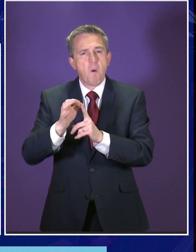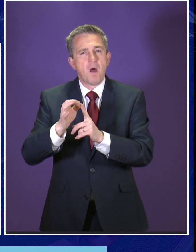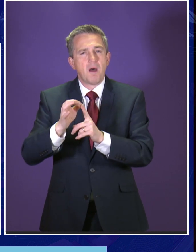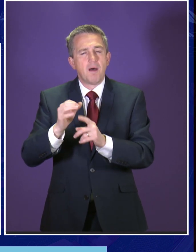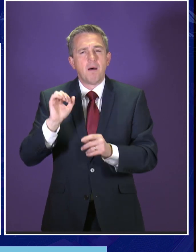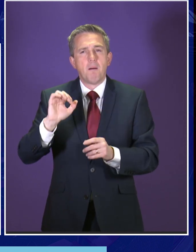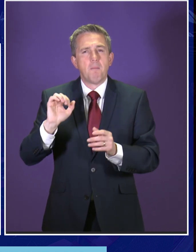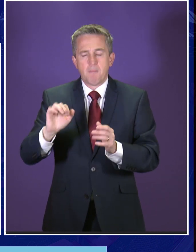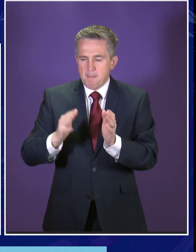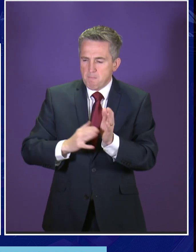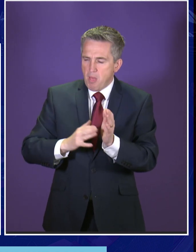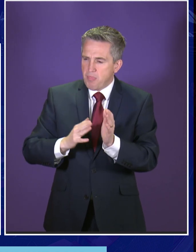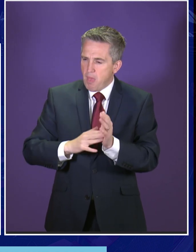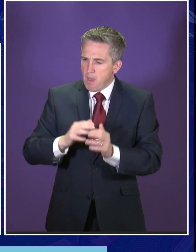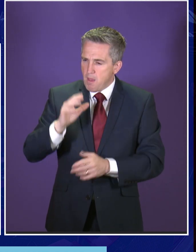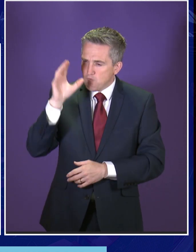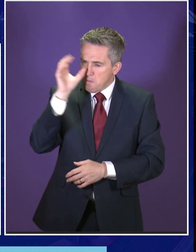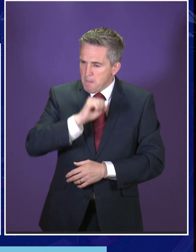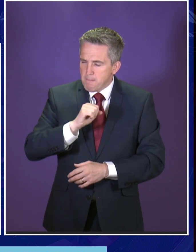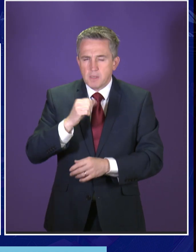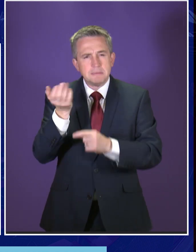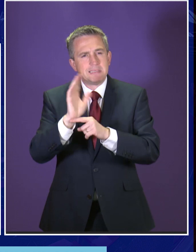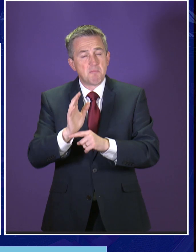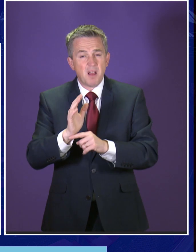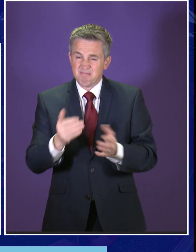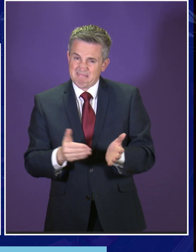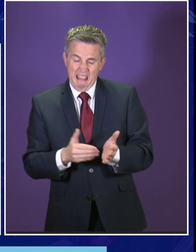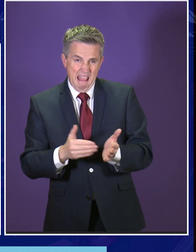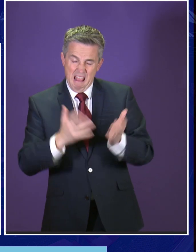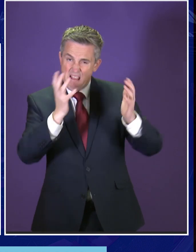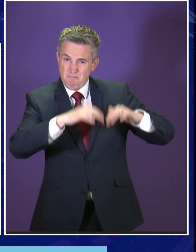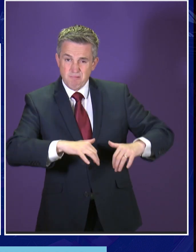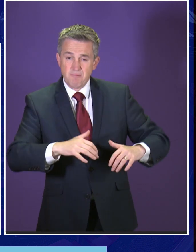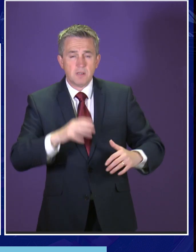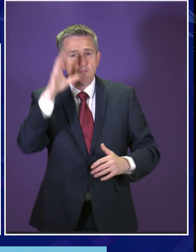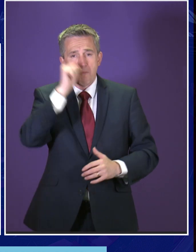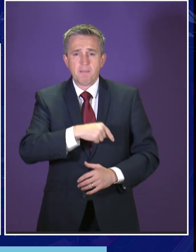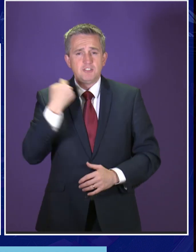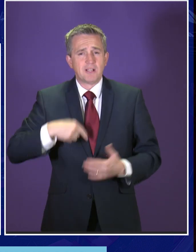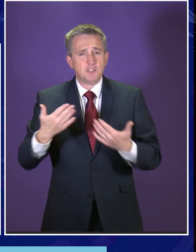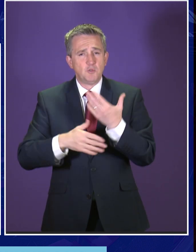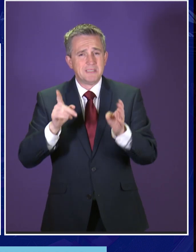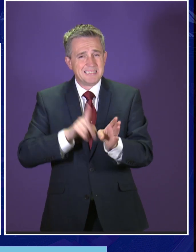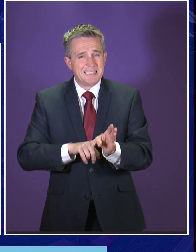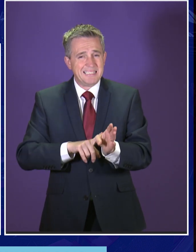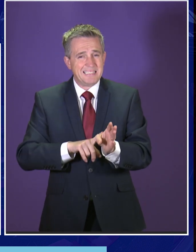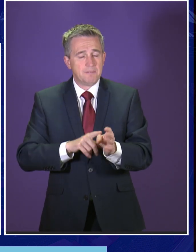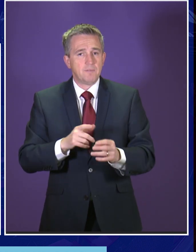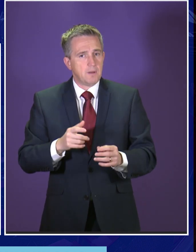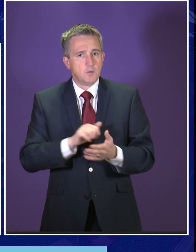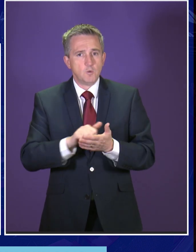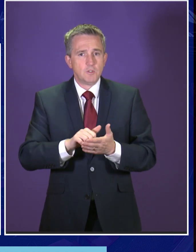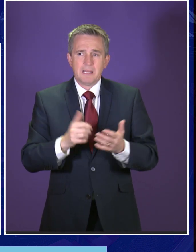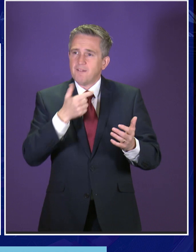about her going to cinemas that have long been demolished. She tells of Chinese New Year's Eve, rushing after cooking a